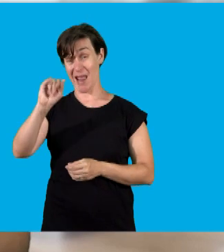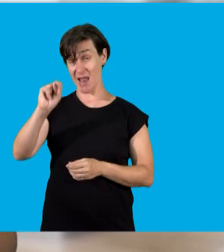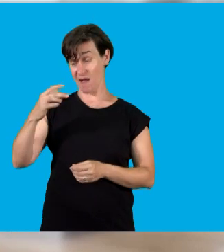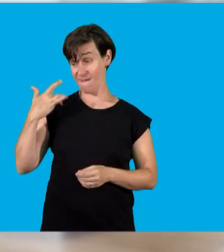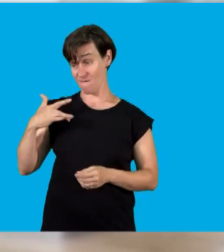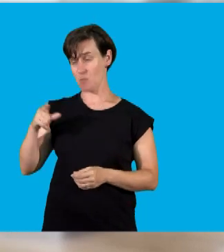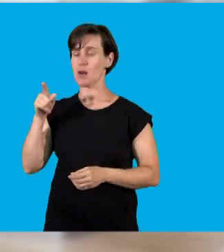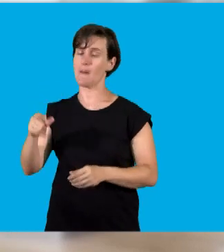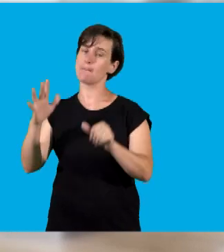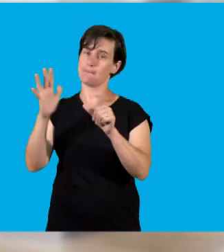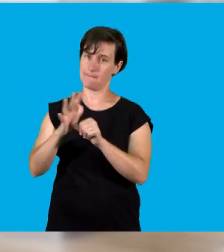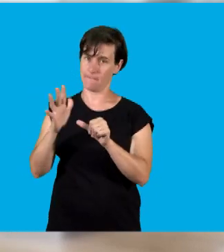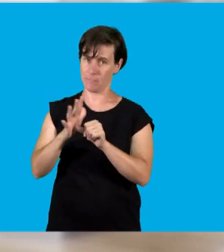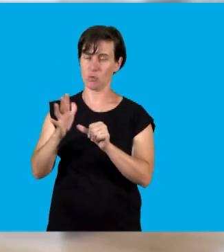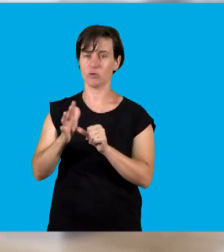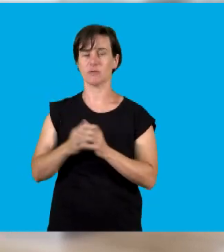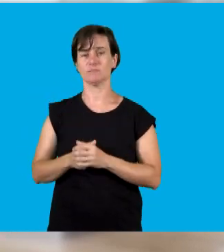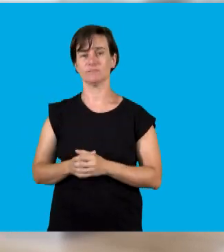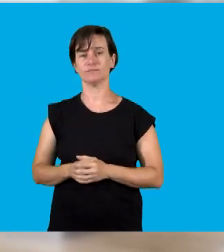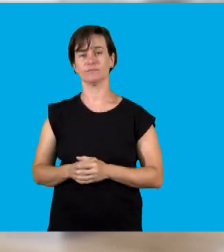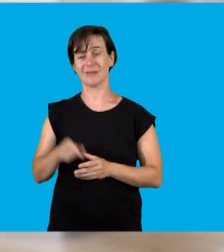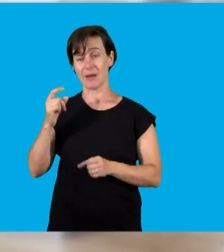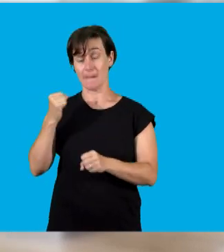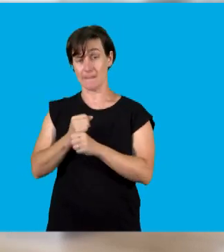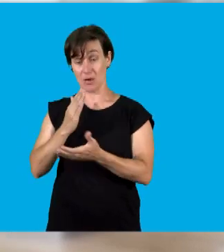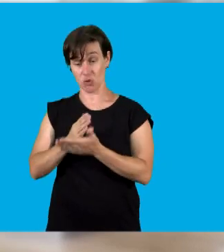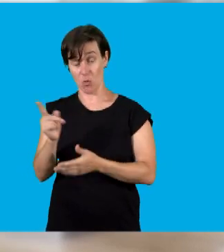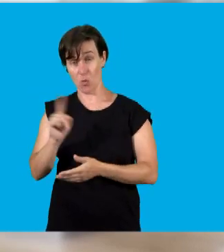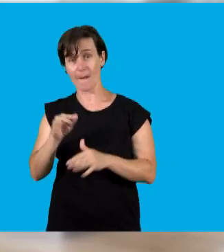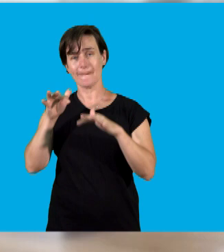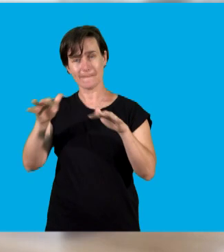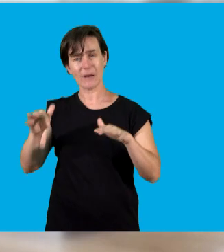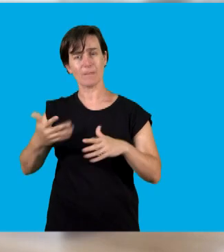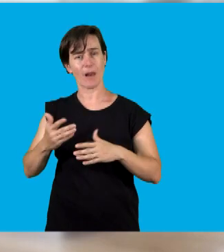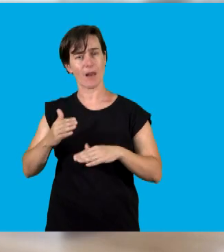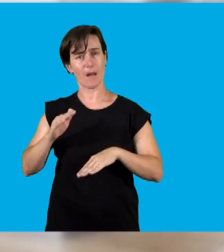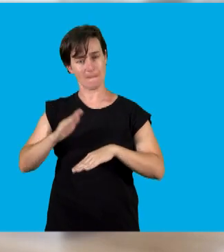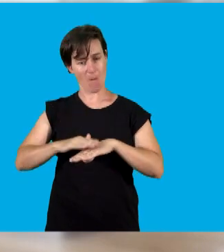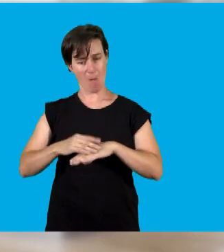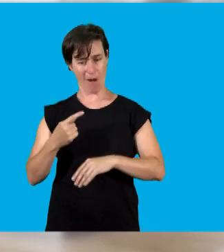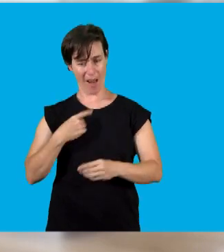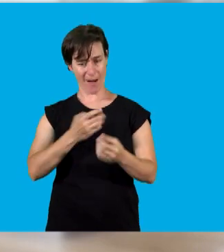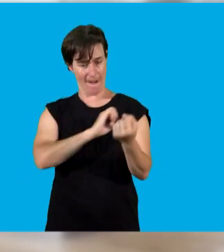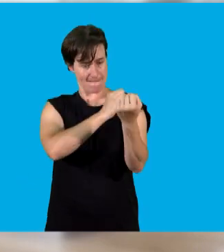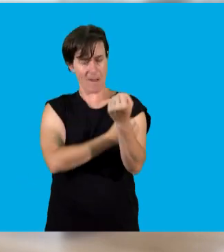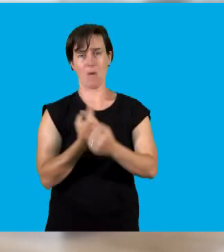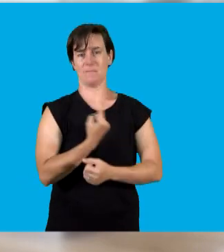makes our informal sector important, because it also contributes in making sure that people are becoming